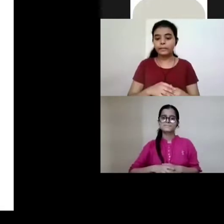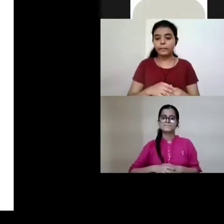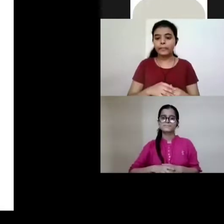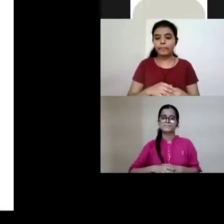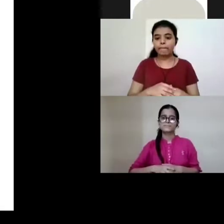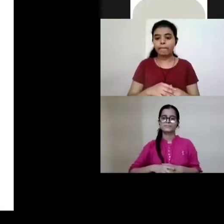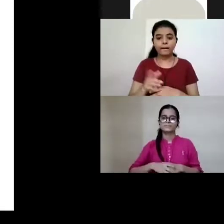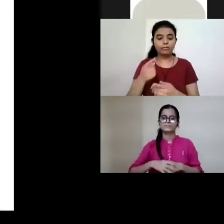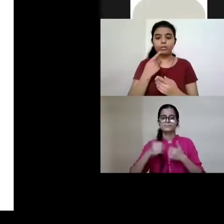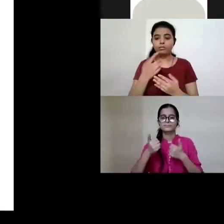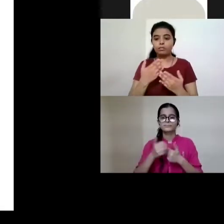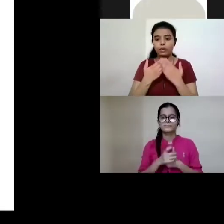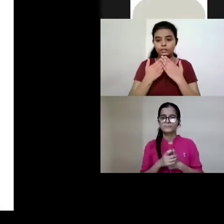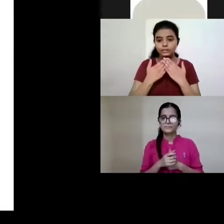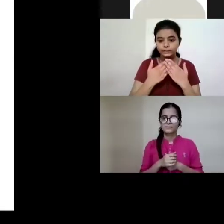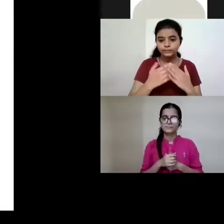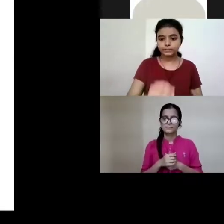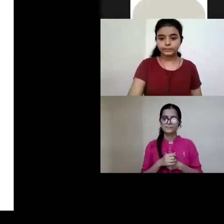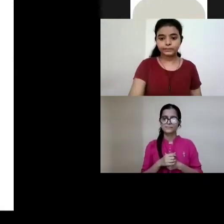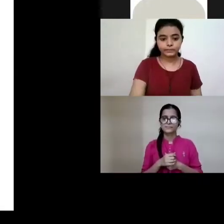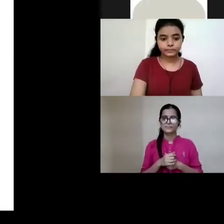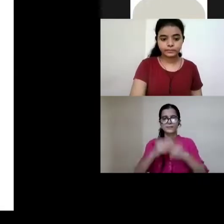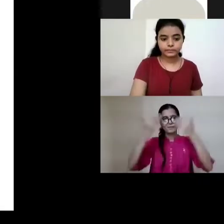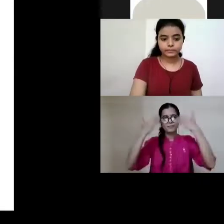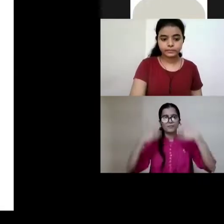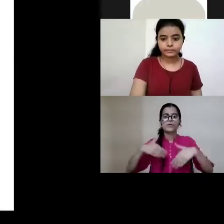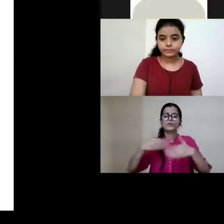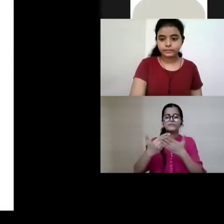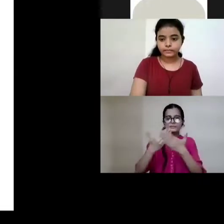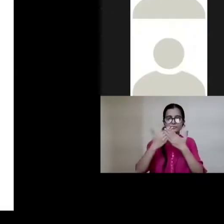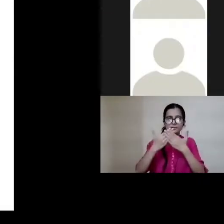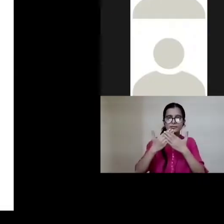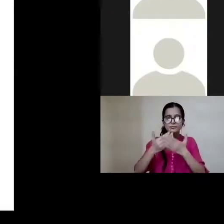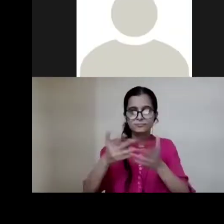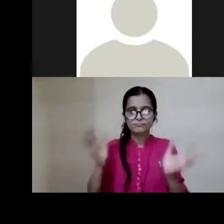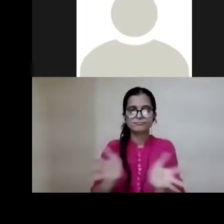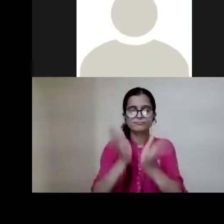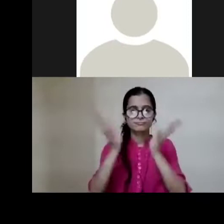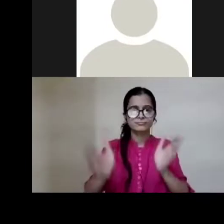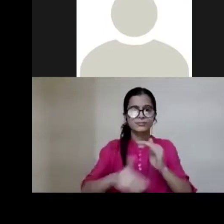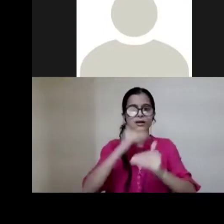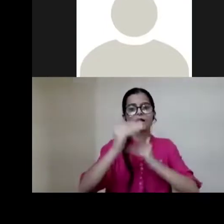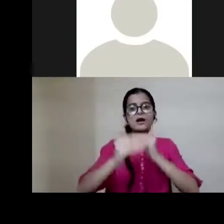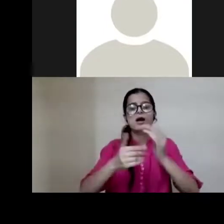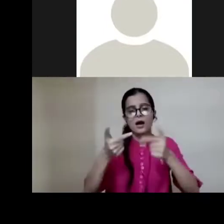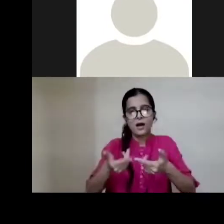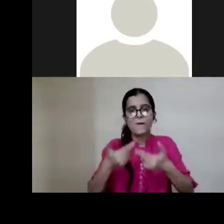body of study, which is promoting that kind of understanding, is how I see disability studies.